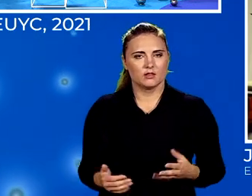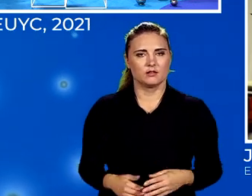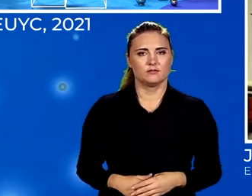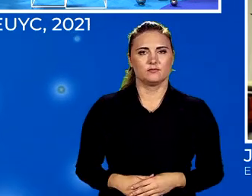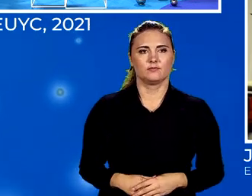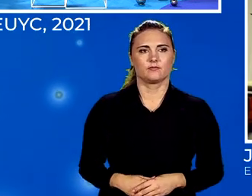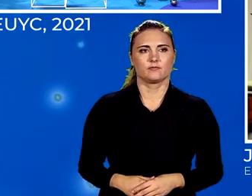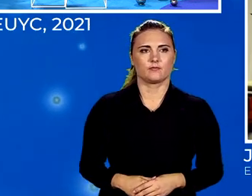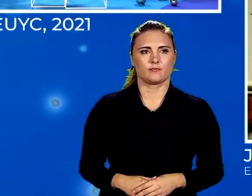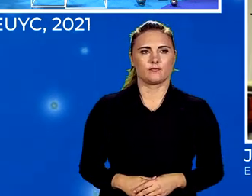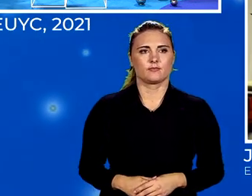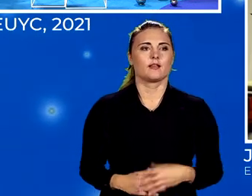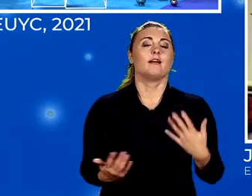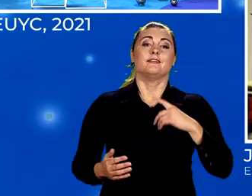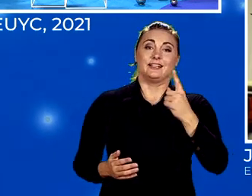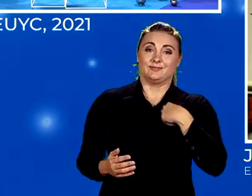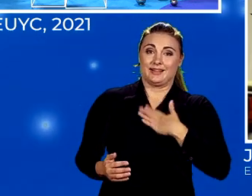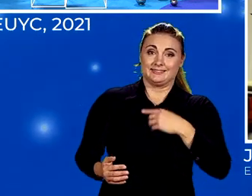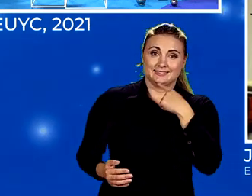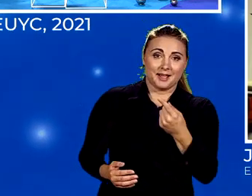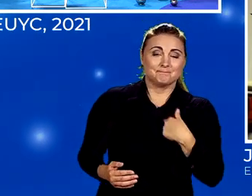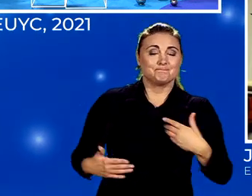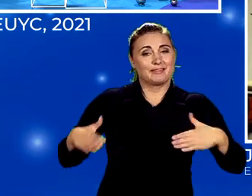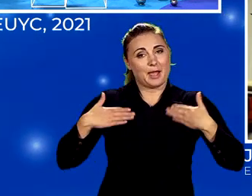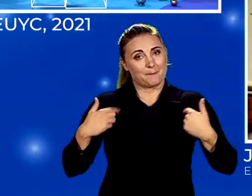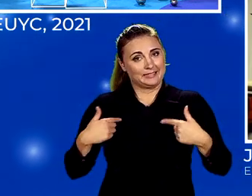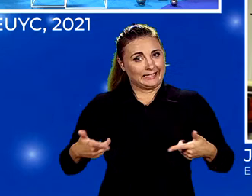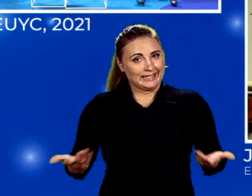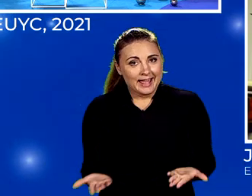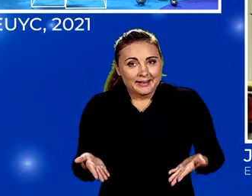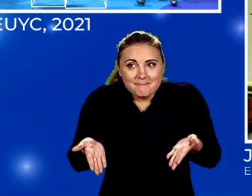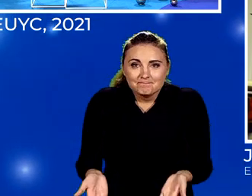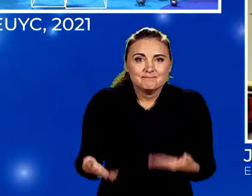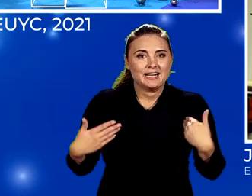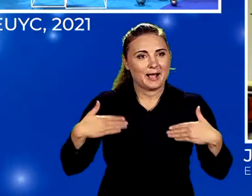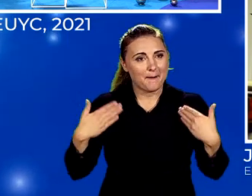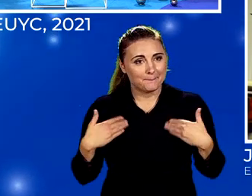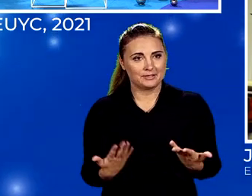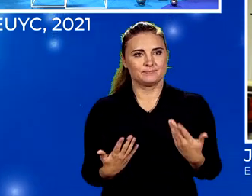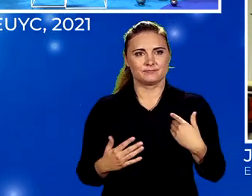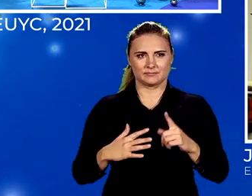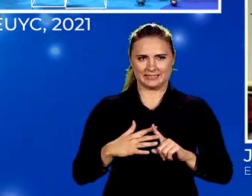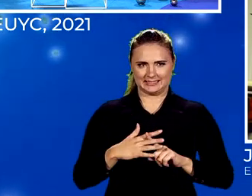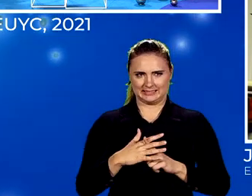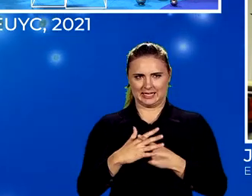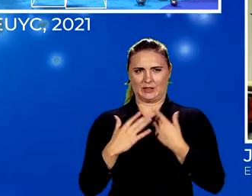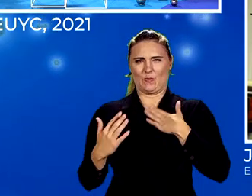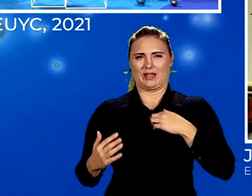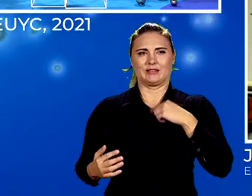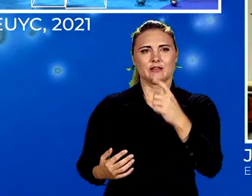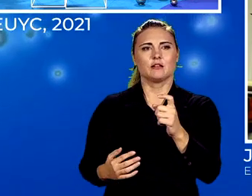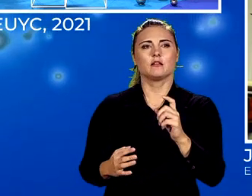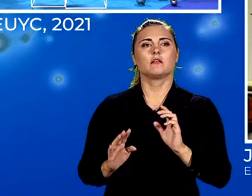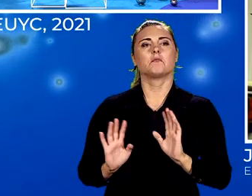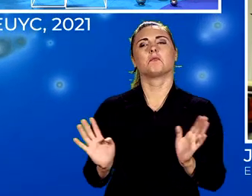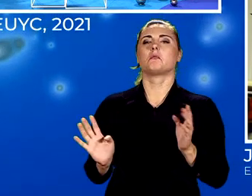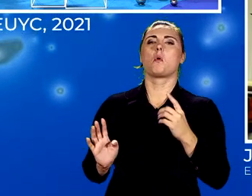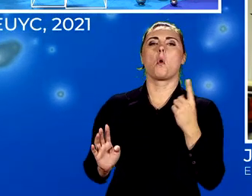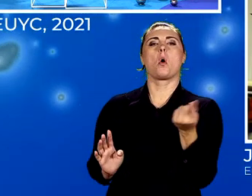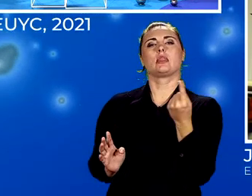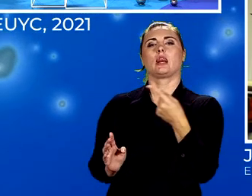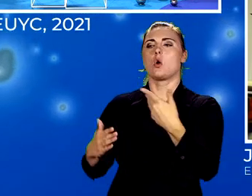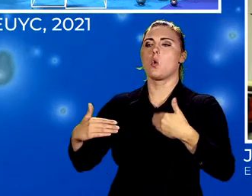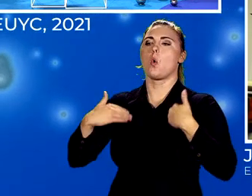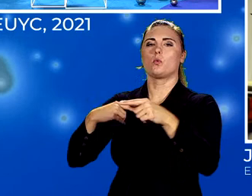Firstly, it's nice to be here. And I will start like it's not only youth mobility, it's youth